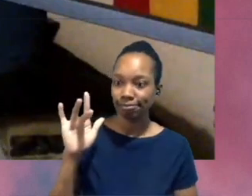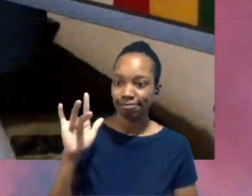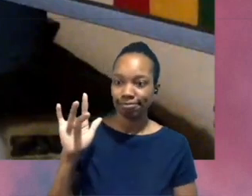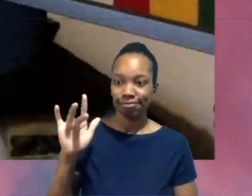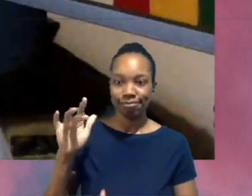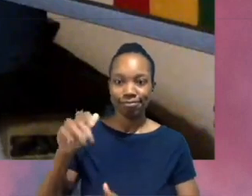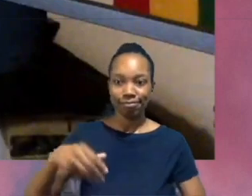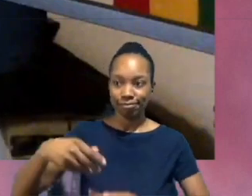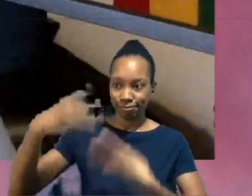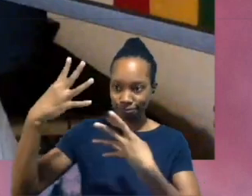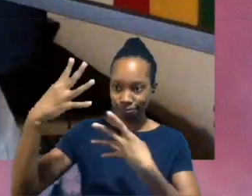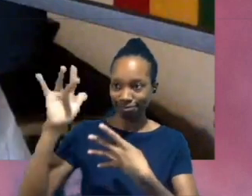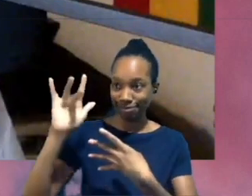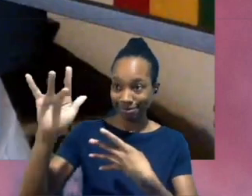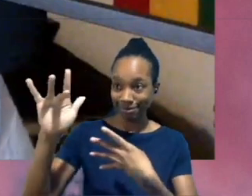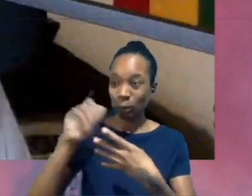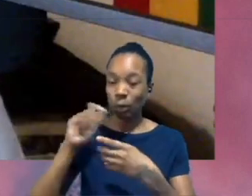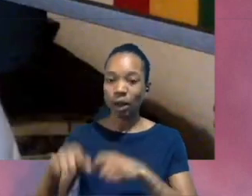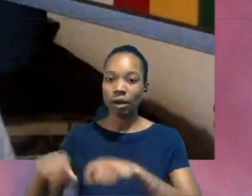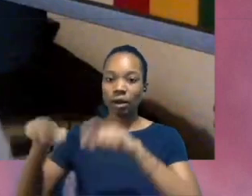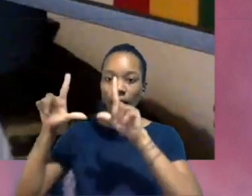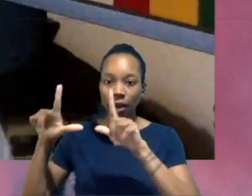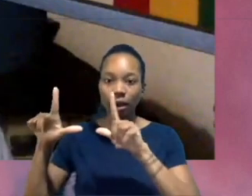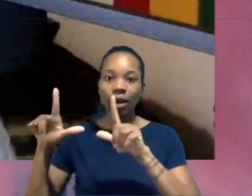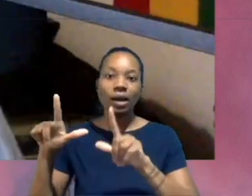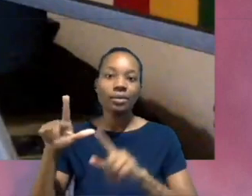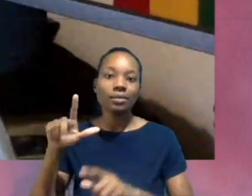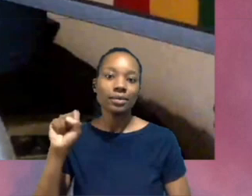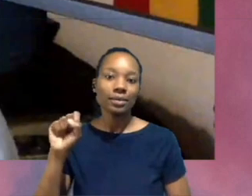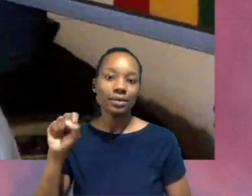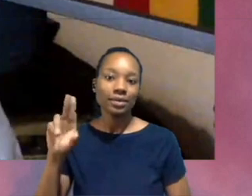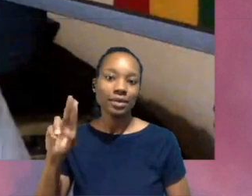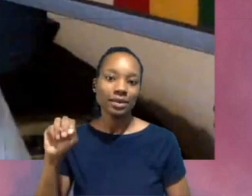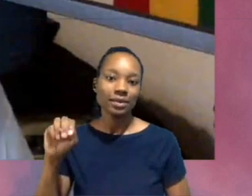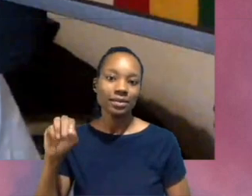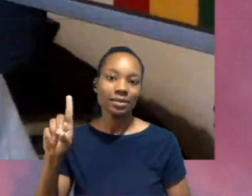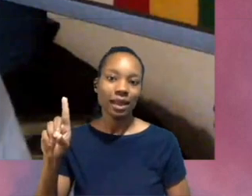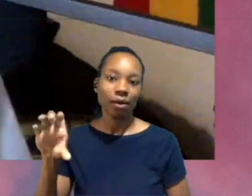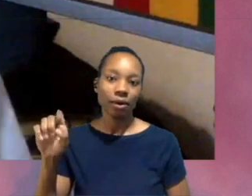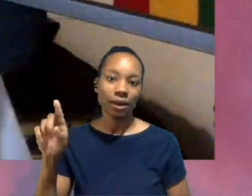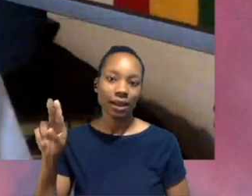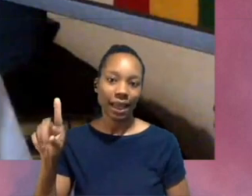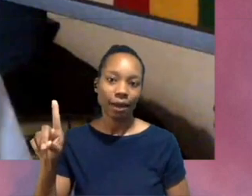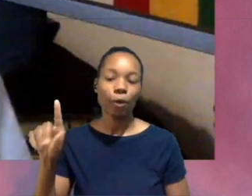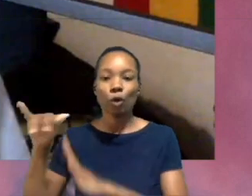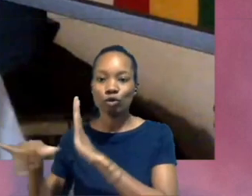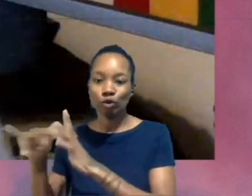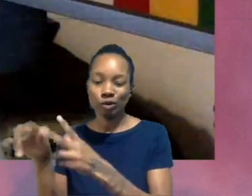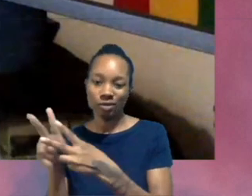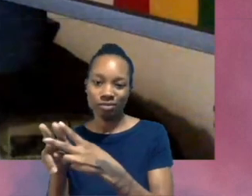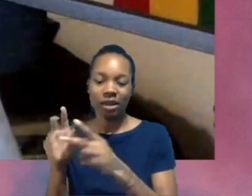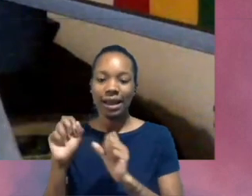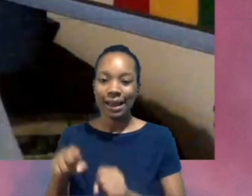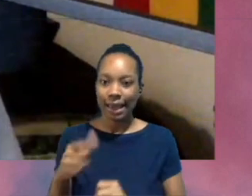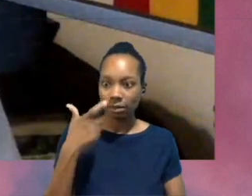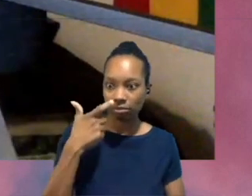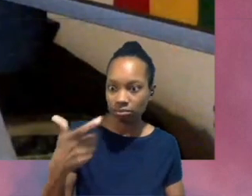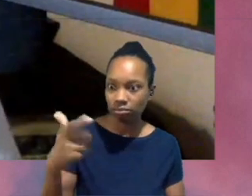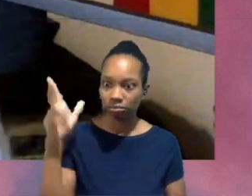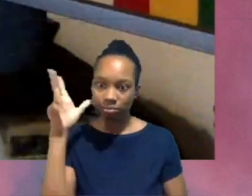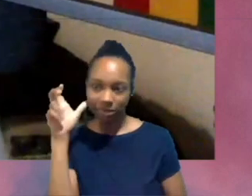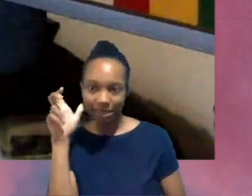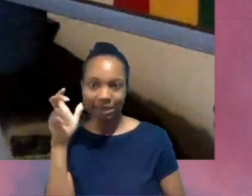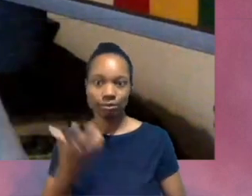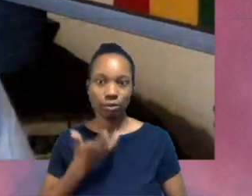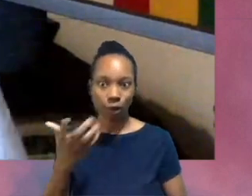the SoundCloud link or the YouTube video, where you can also witness the poems in real time with the poets that wrote them. And that's so